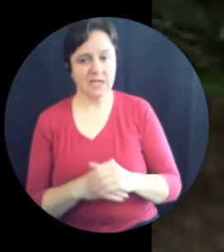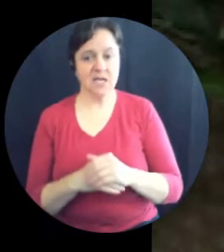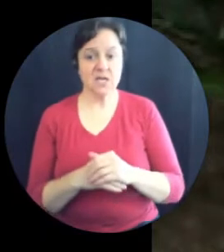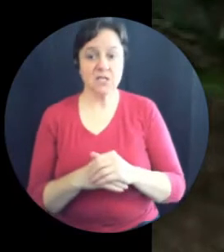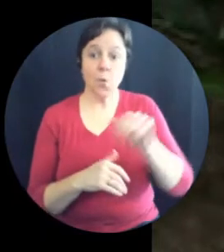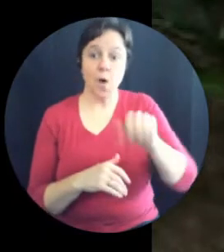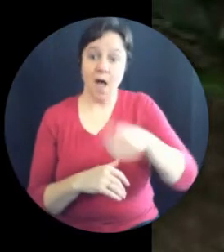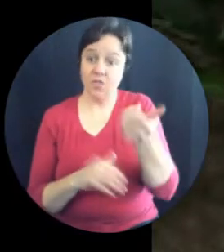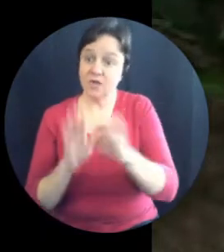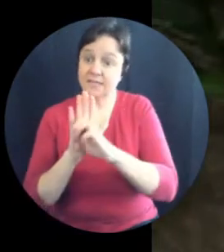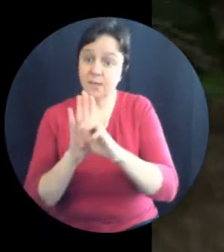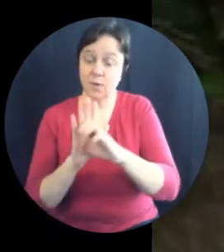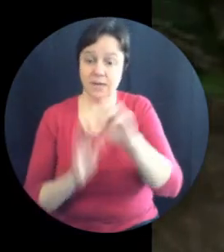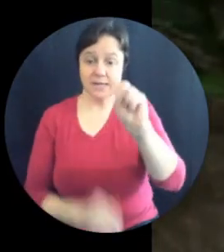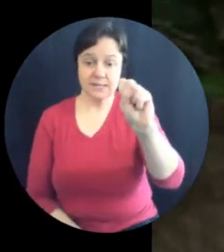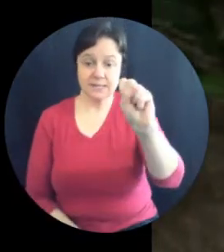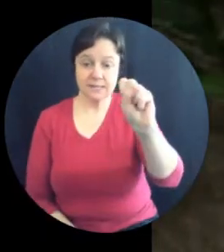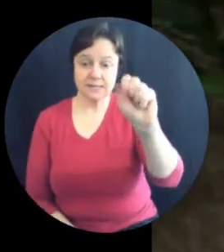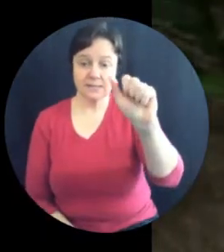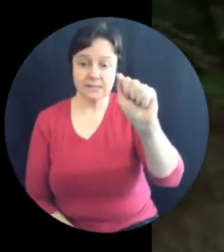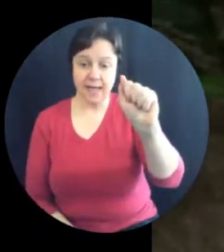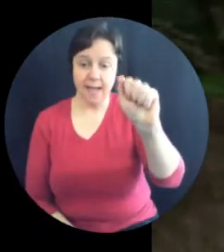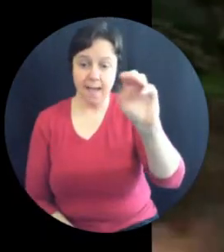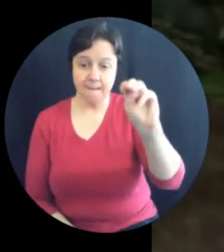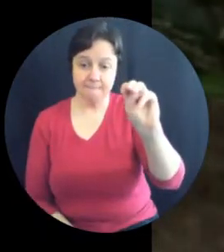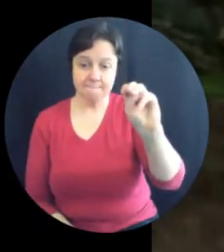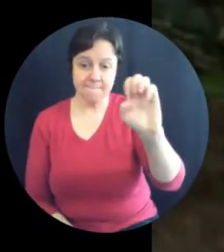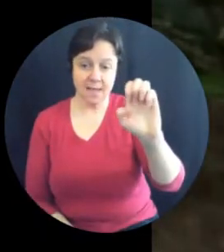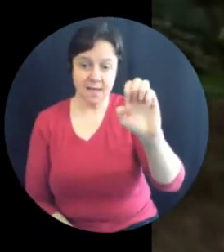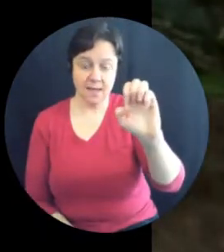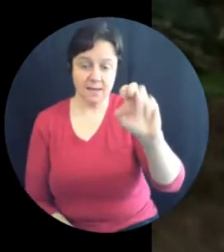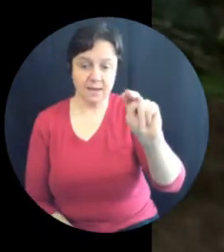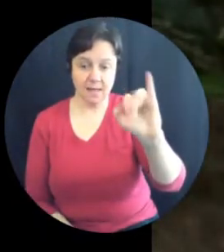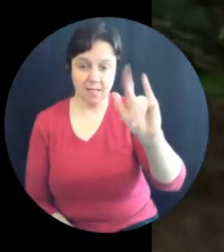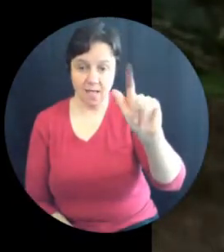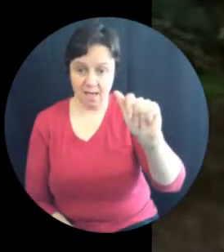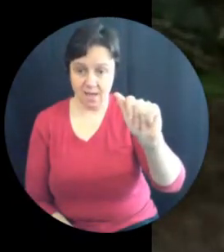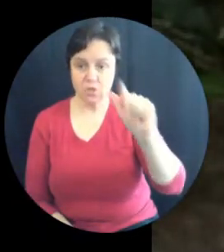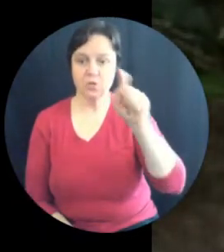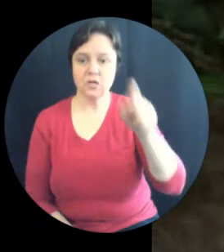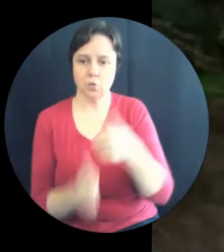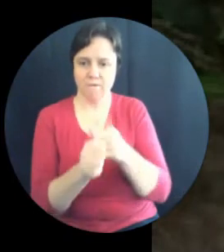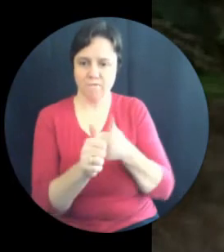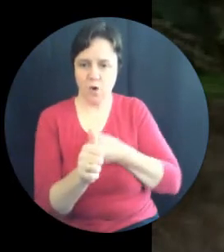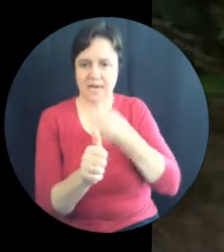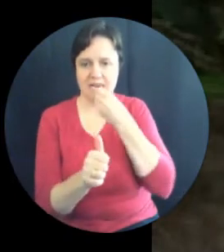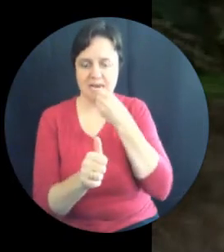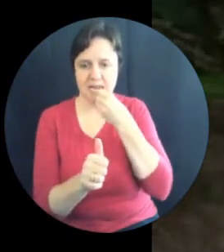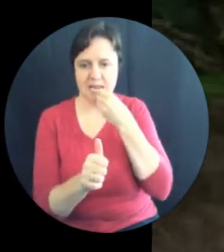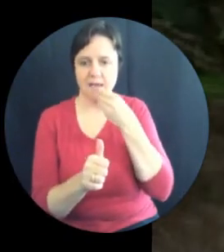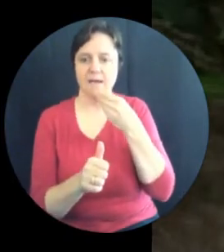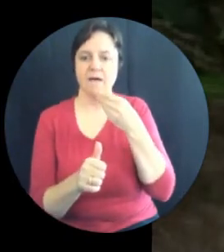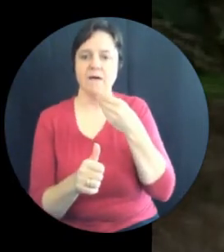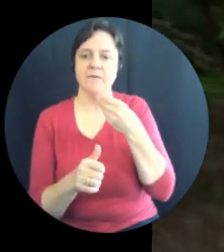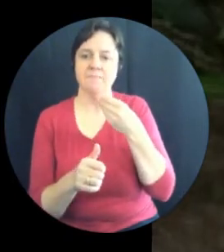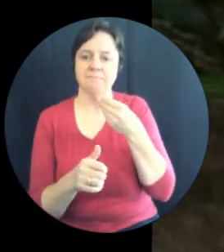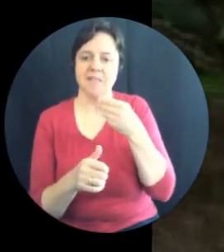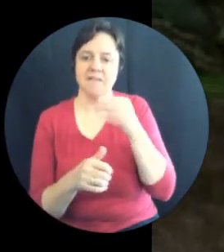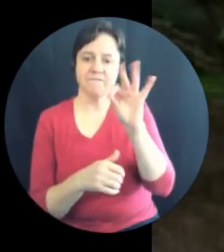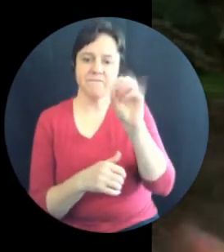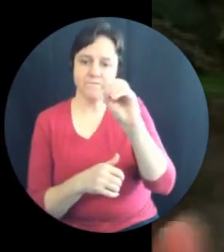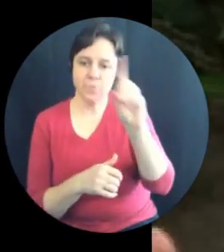is salmonella. With food, you need to avoid contaminated food. Salmonella is something that's passed on particularly